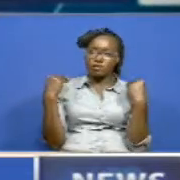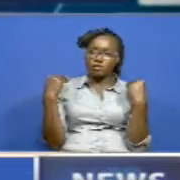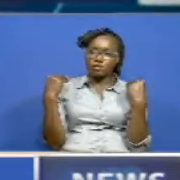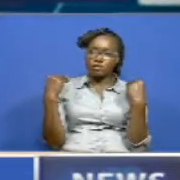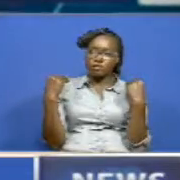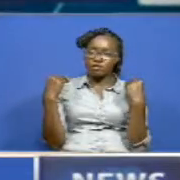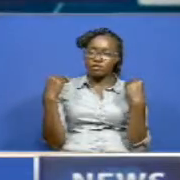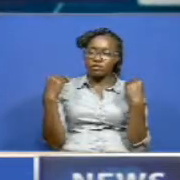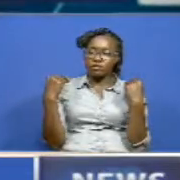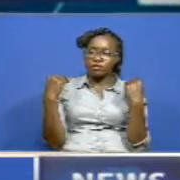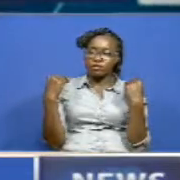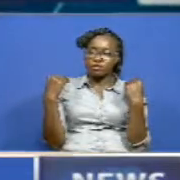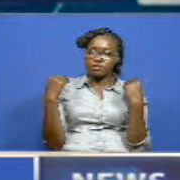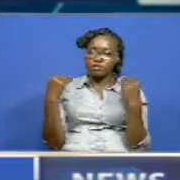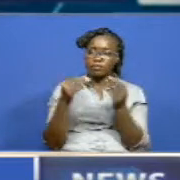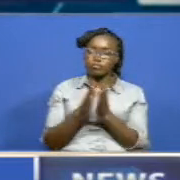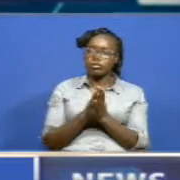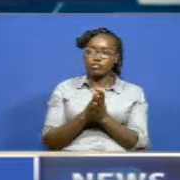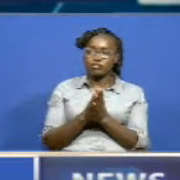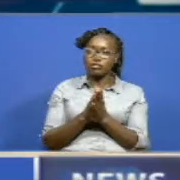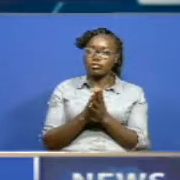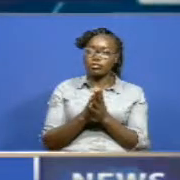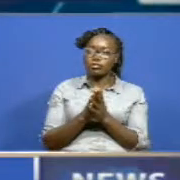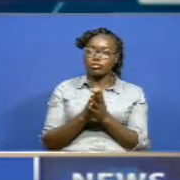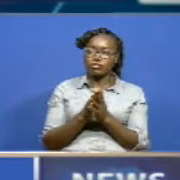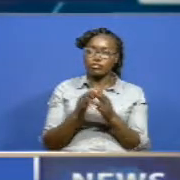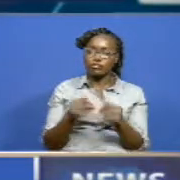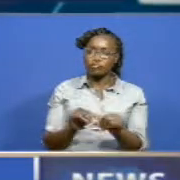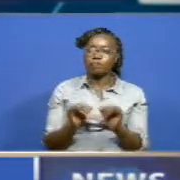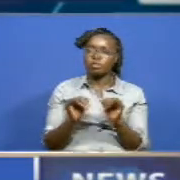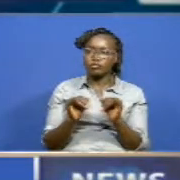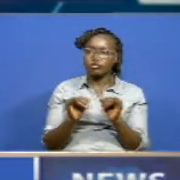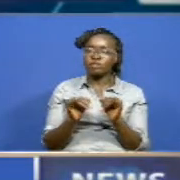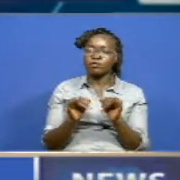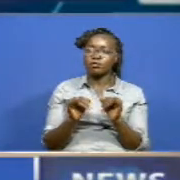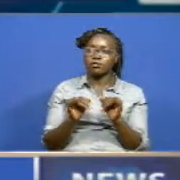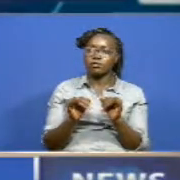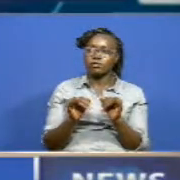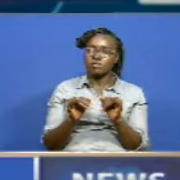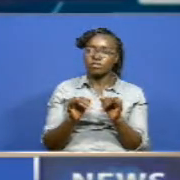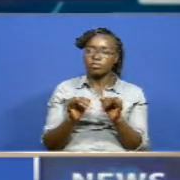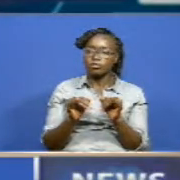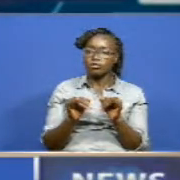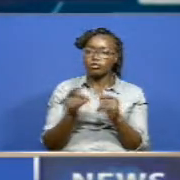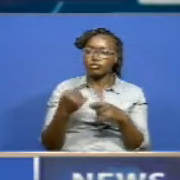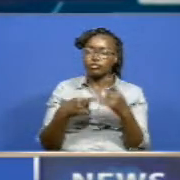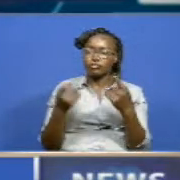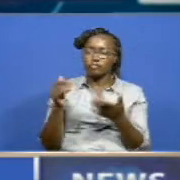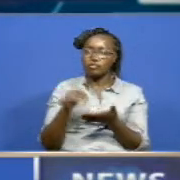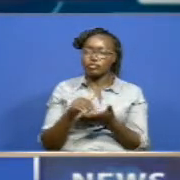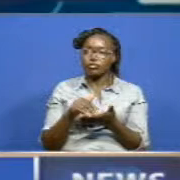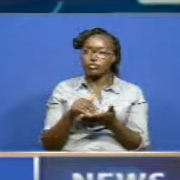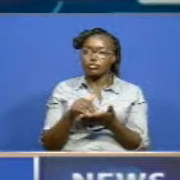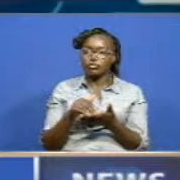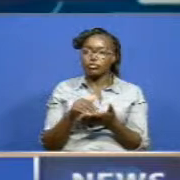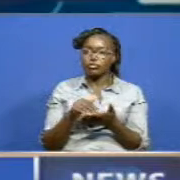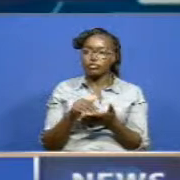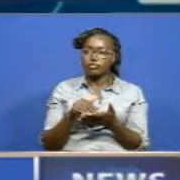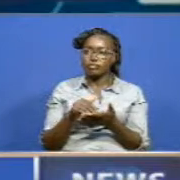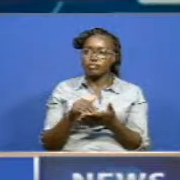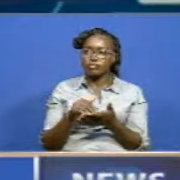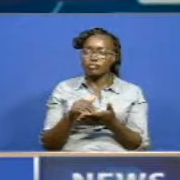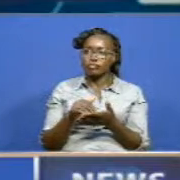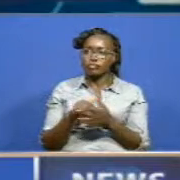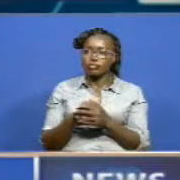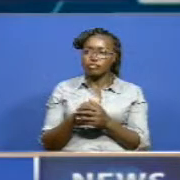the weakness points that they have, and try to win the game. We travel with this